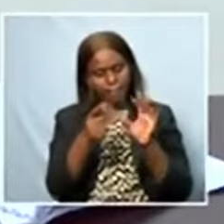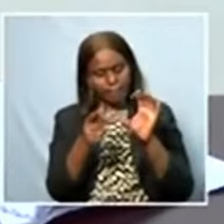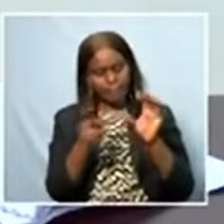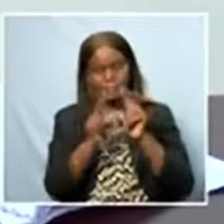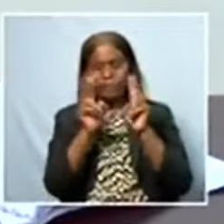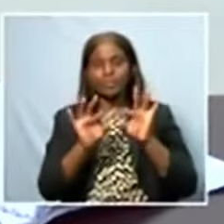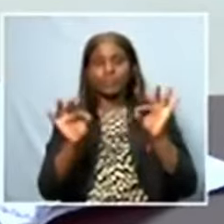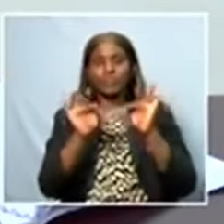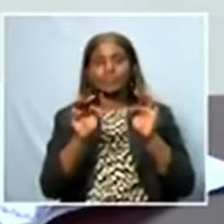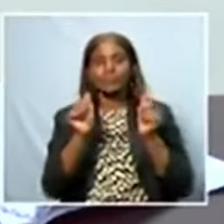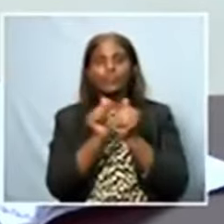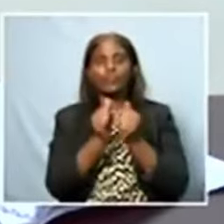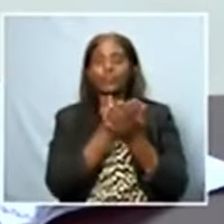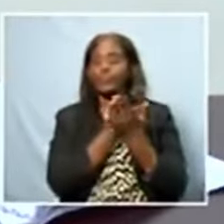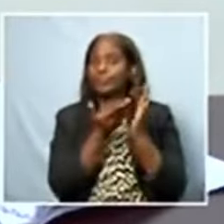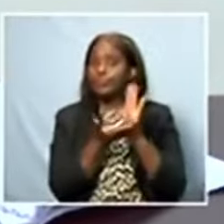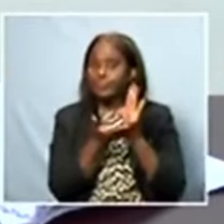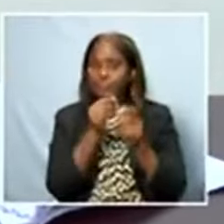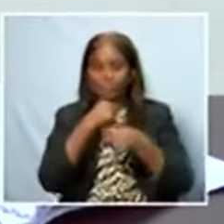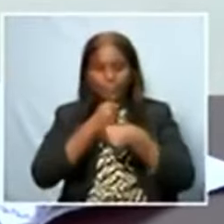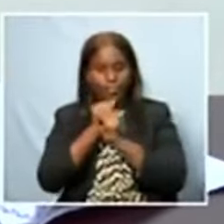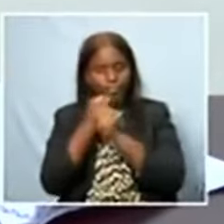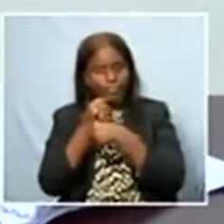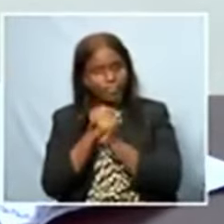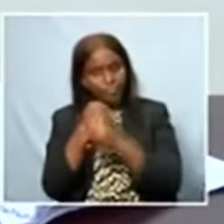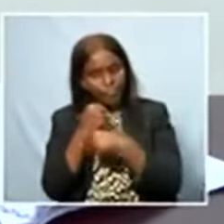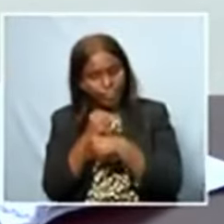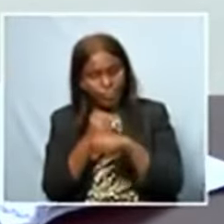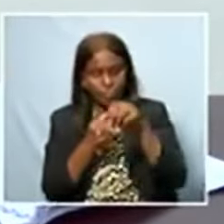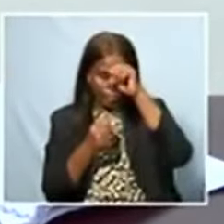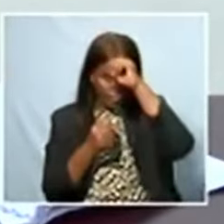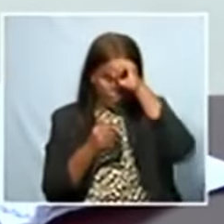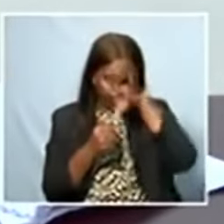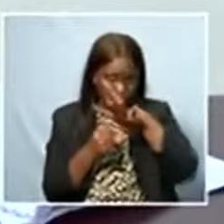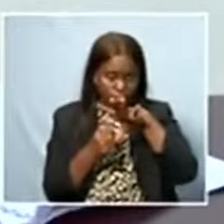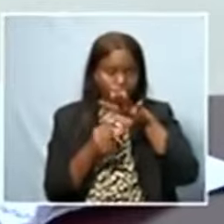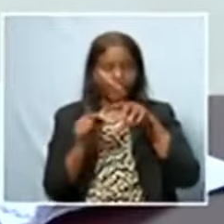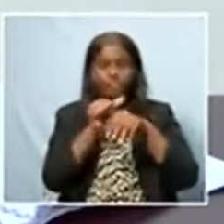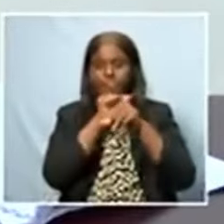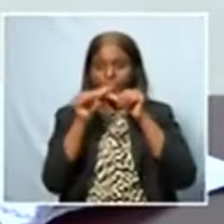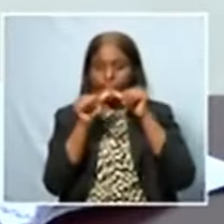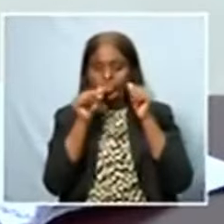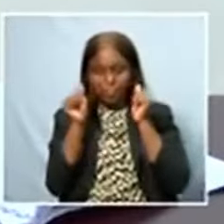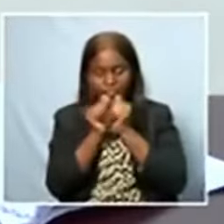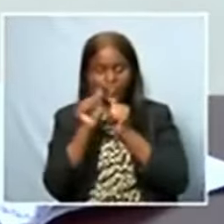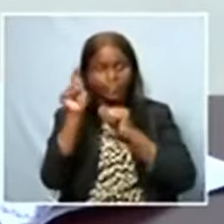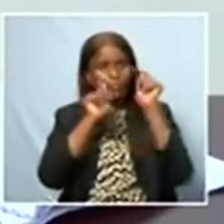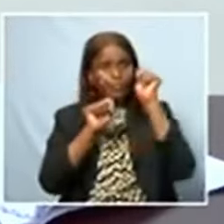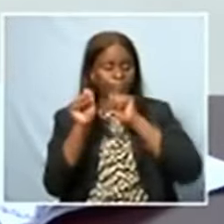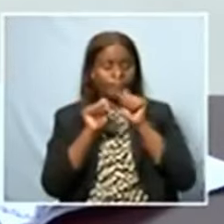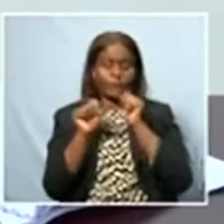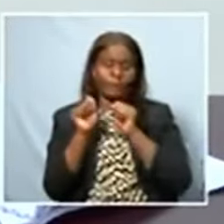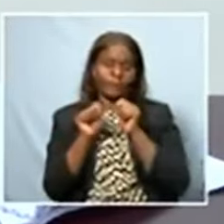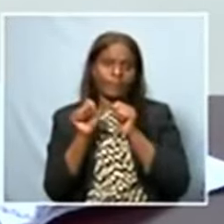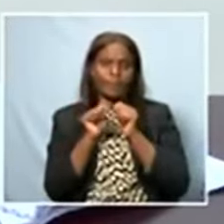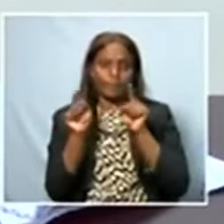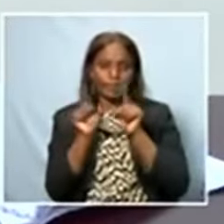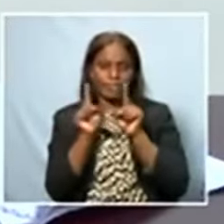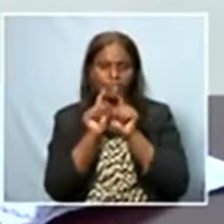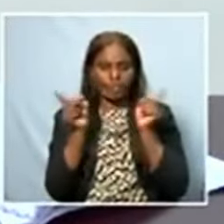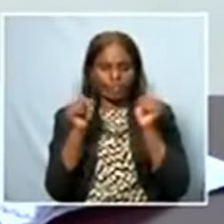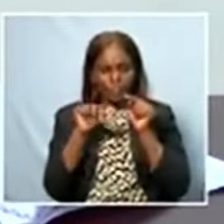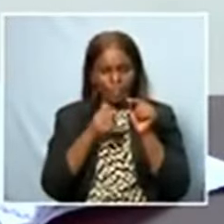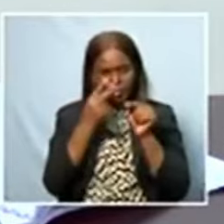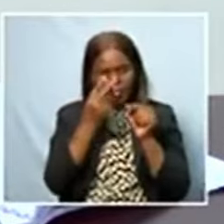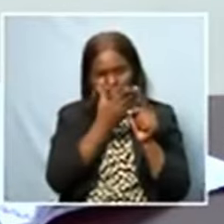key among these are manufacturing, mining, agriculture, and tourism. And when you look at